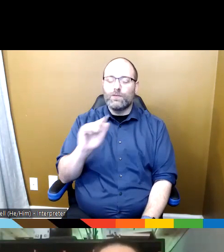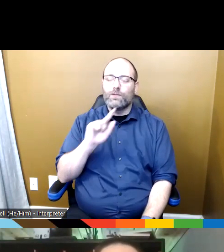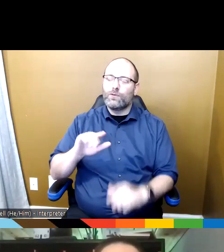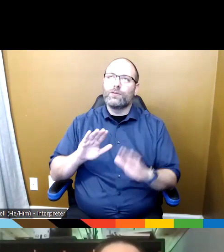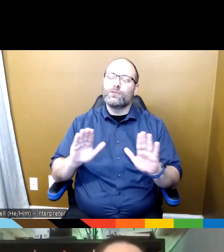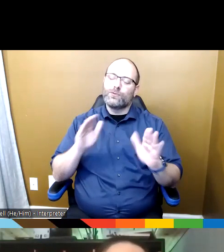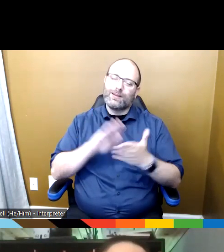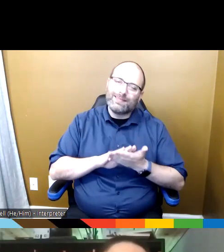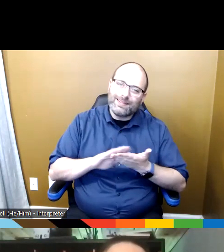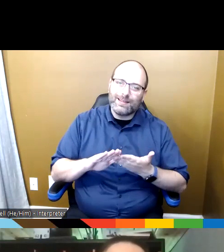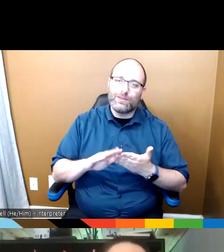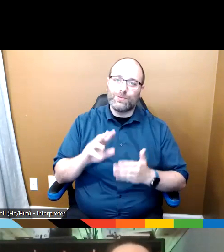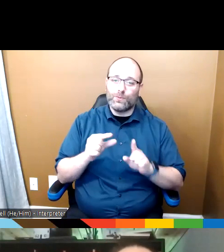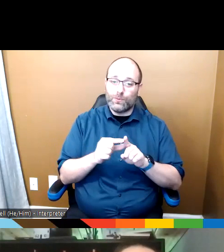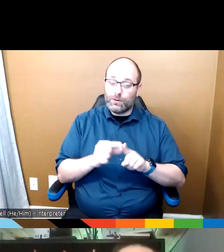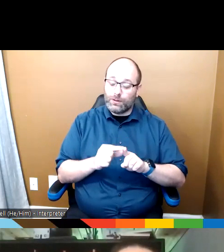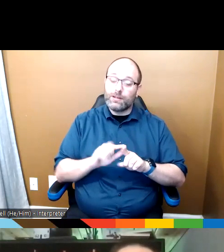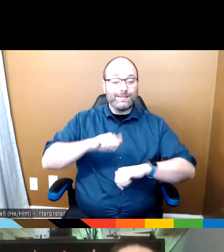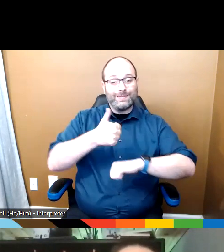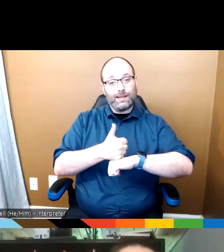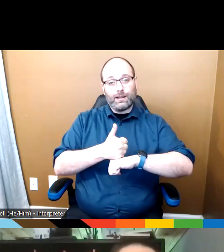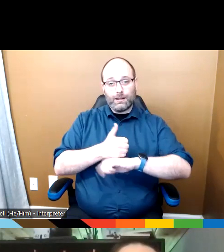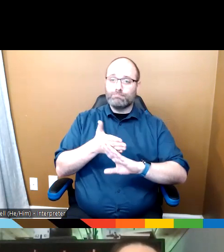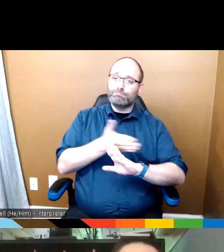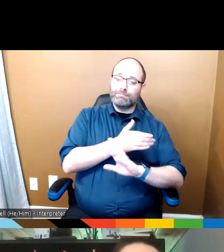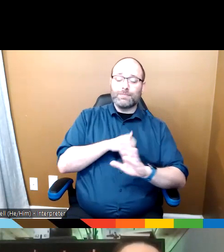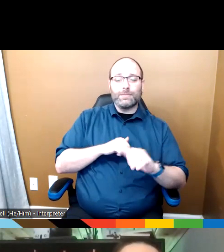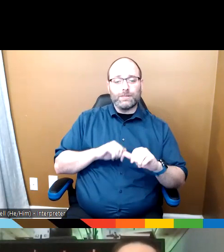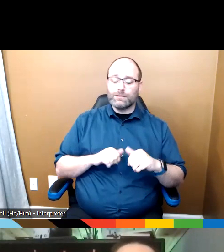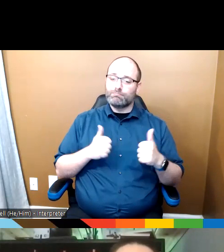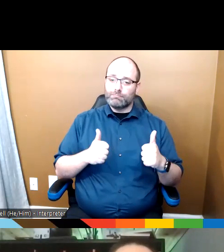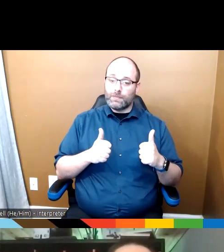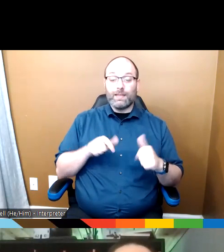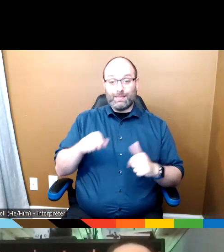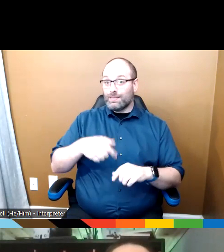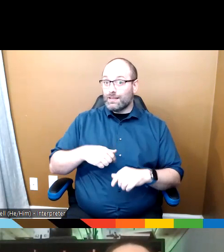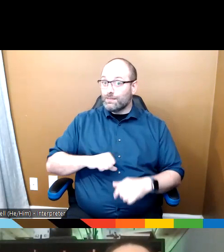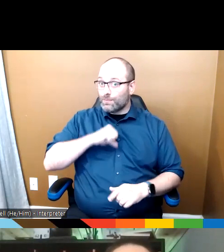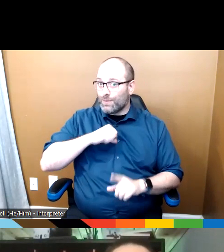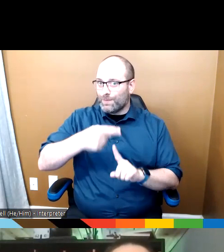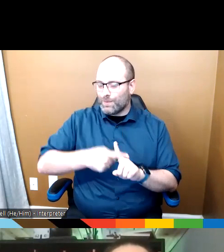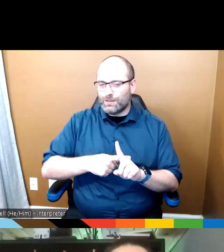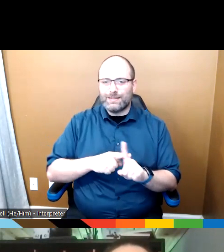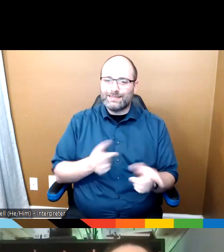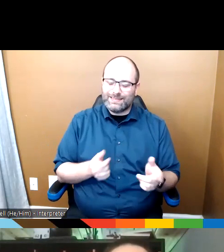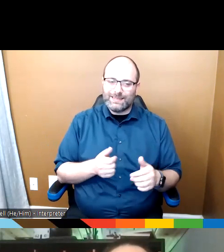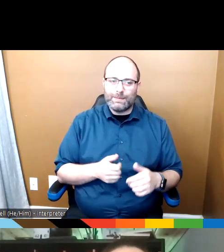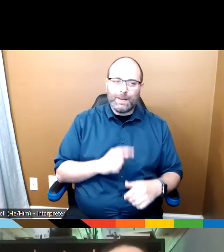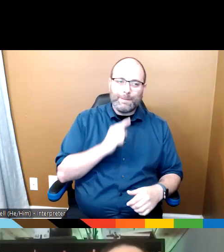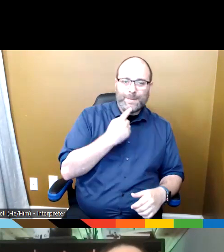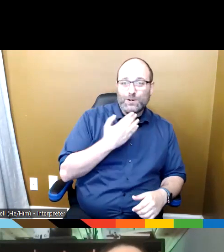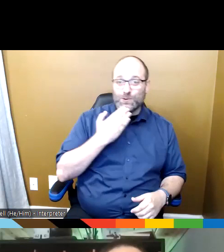words. Just to set the stage for us a little bit, this Pride Month is a bittersweet one, as